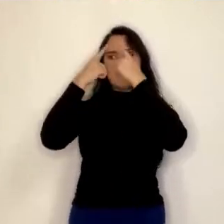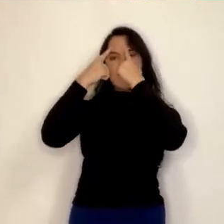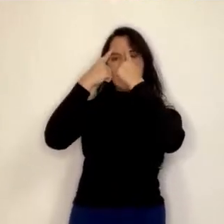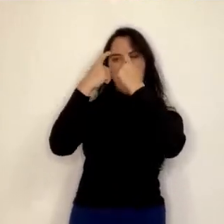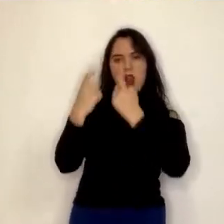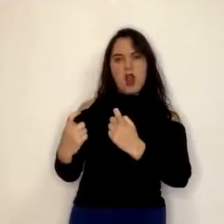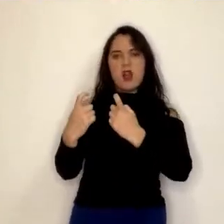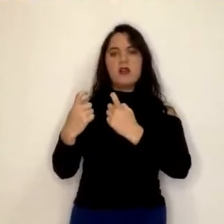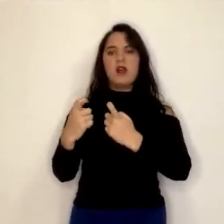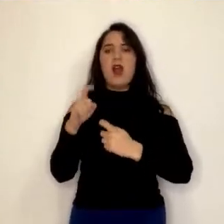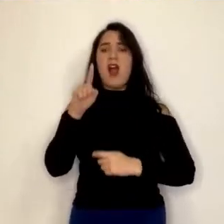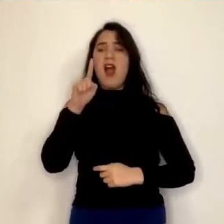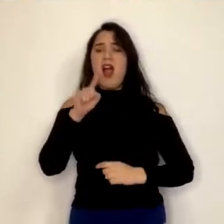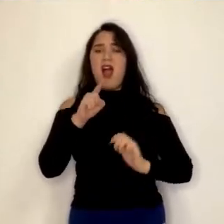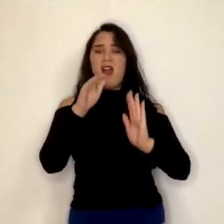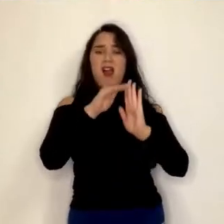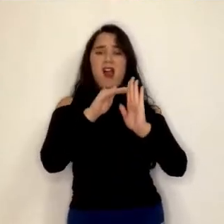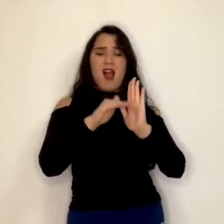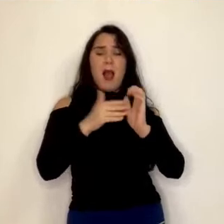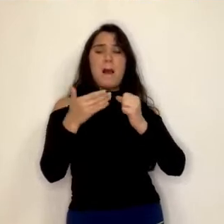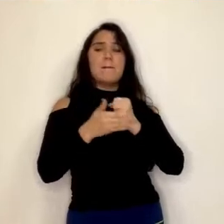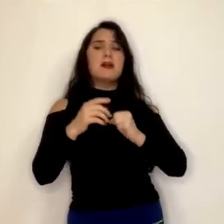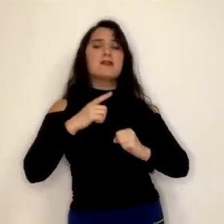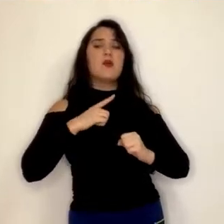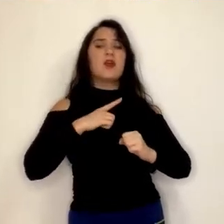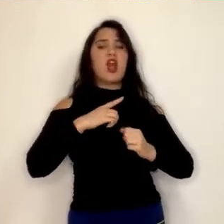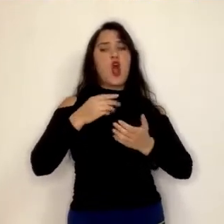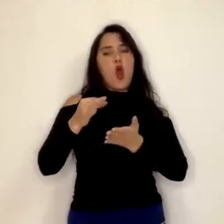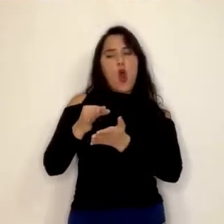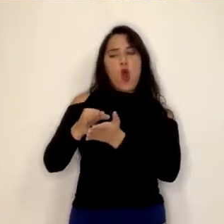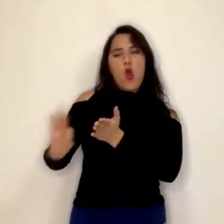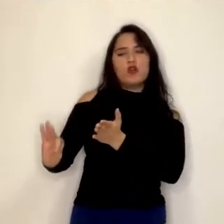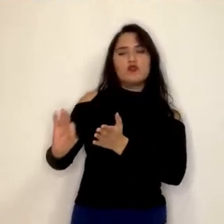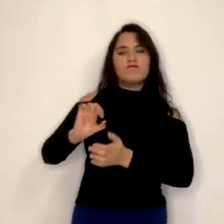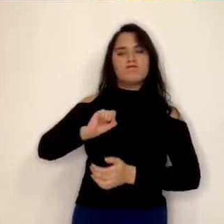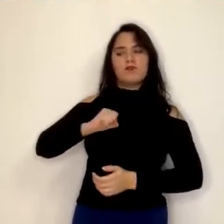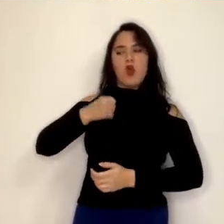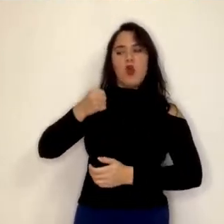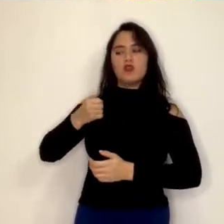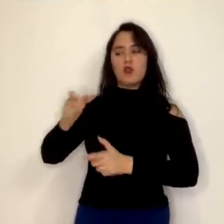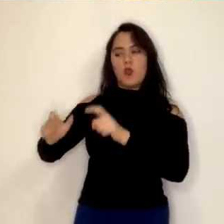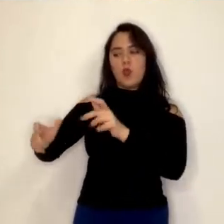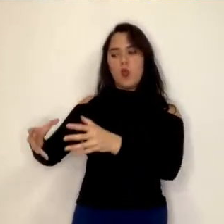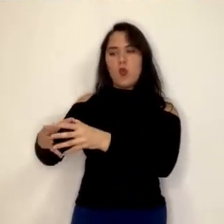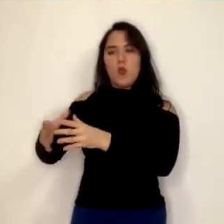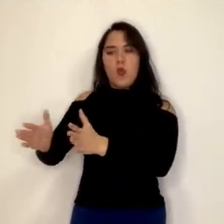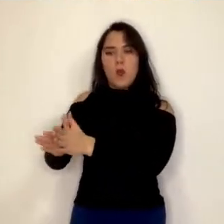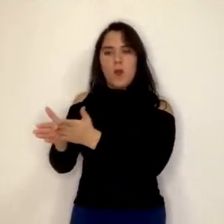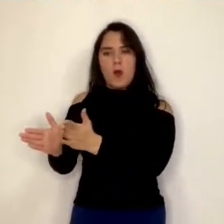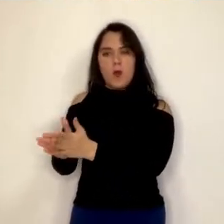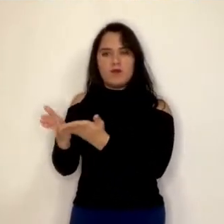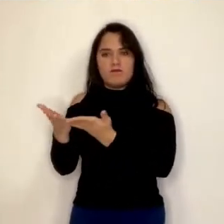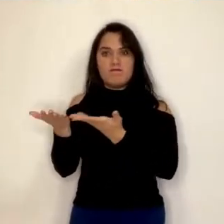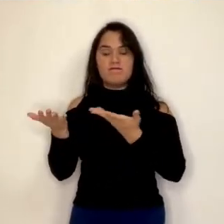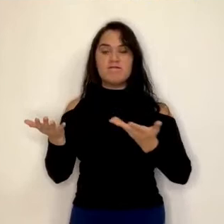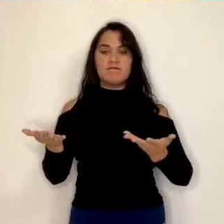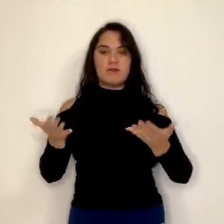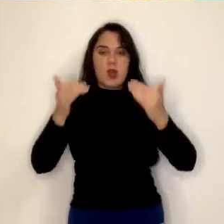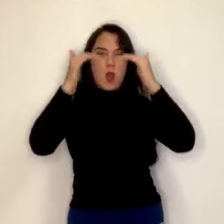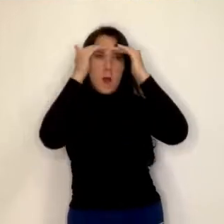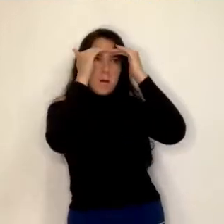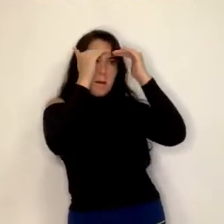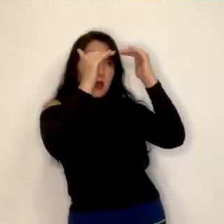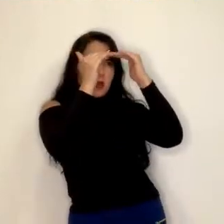violent, an order that preaches hatred towards impoverished people and those who are considered